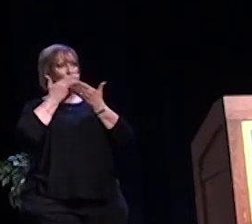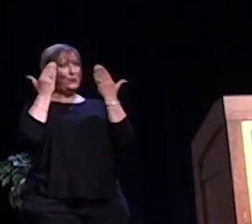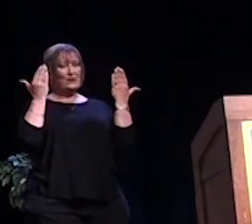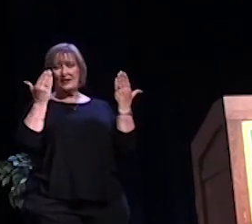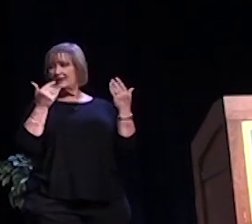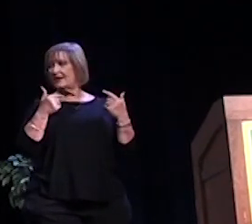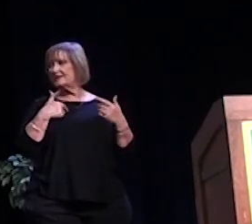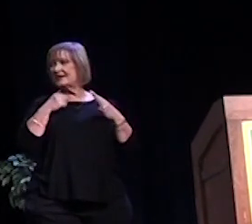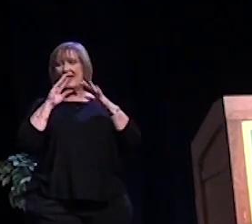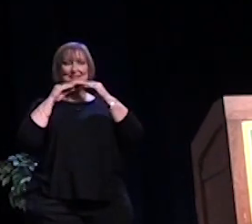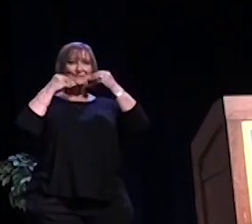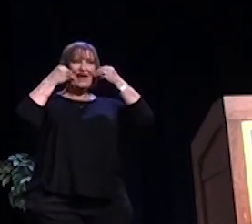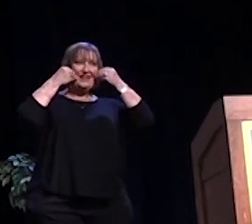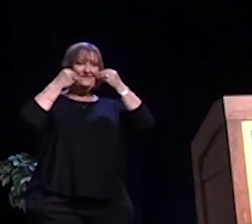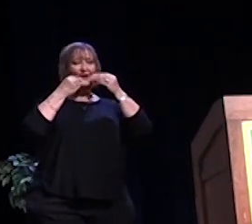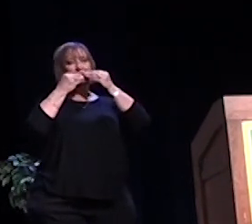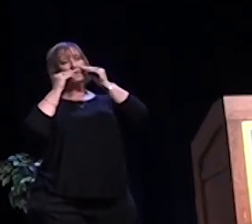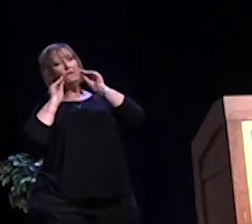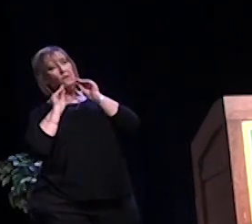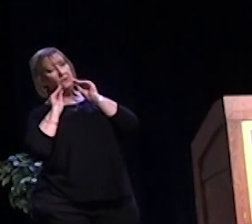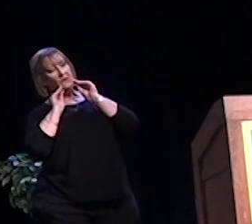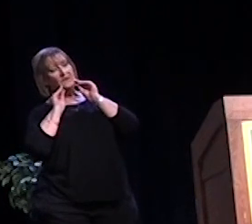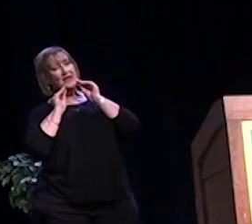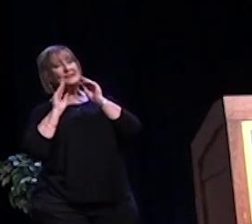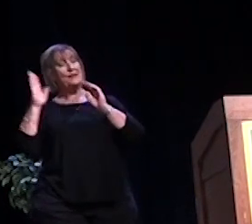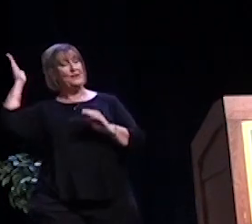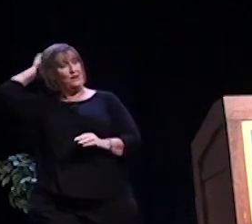smiley face and frowny face and all of those things. But on the